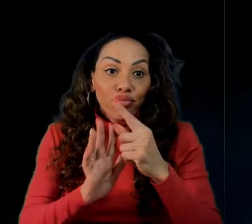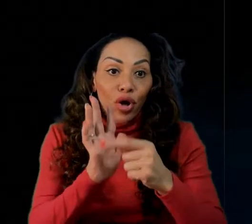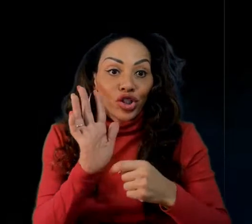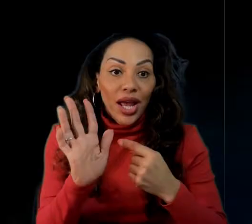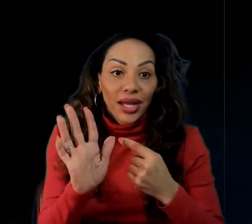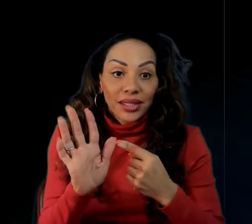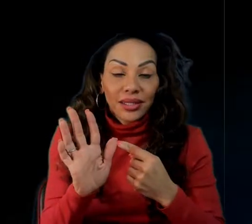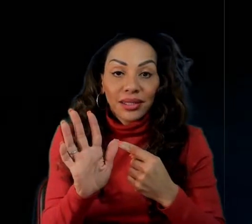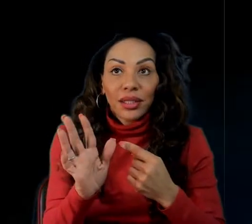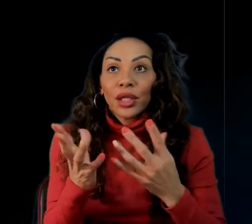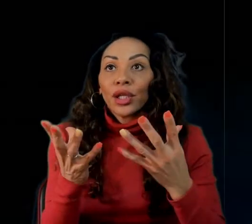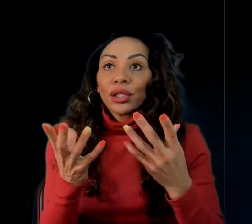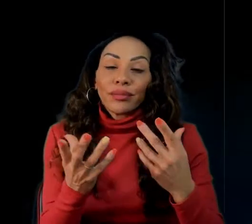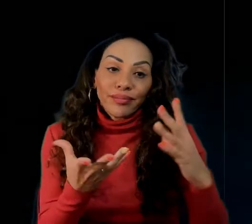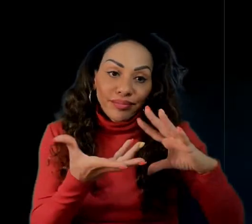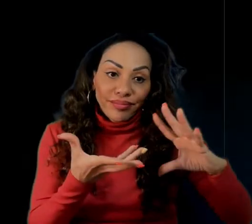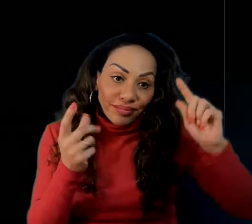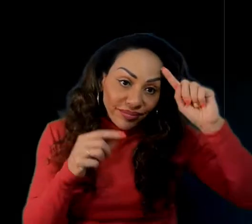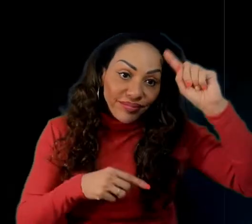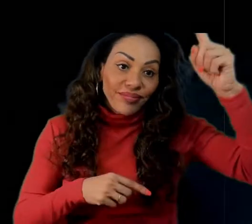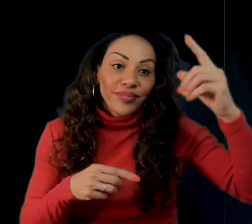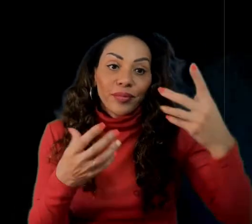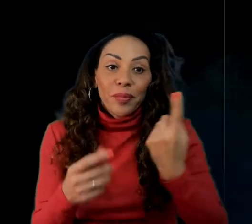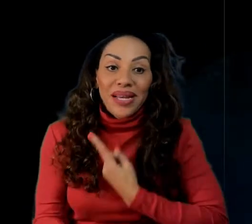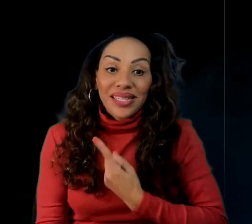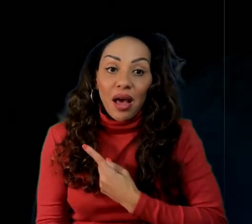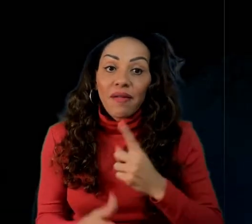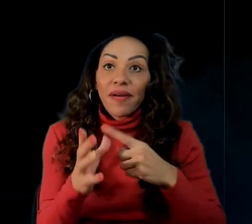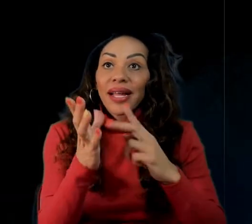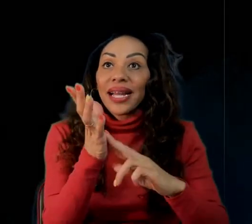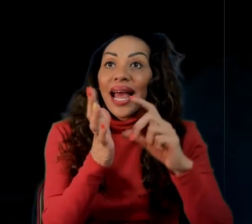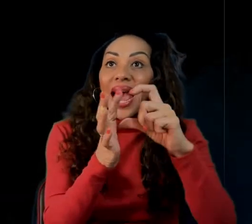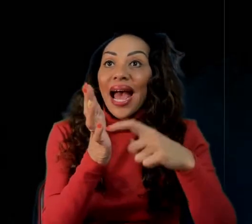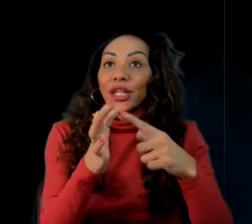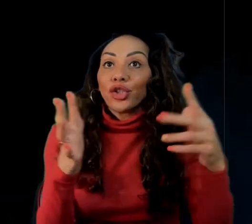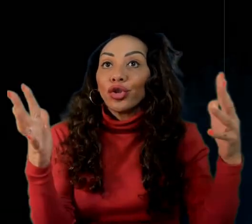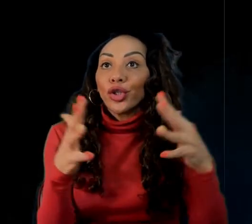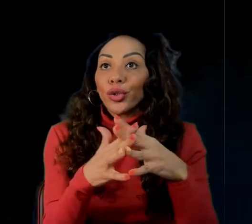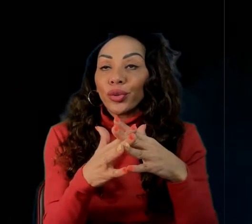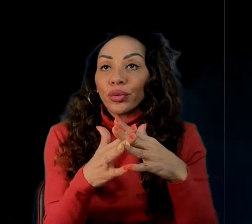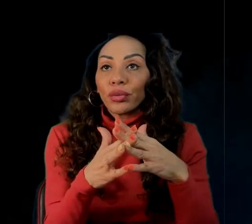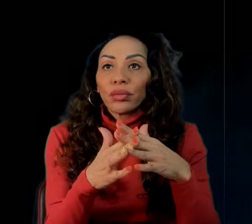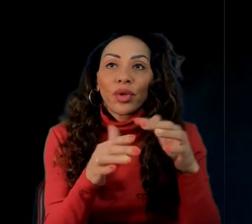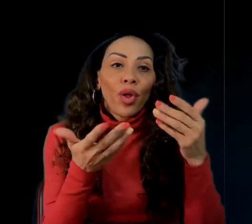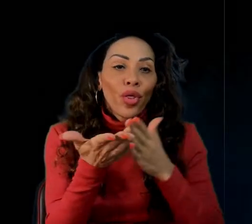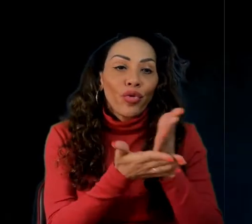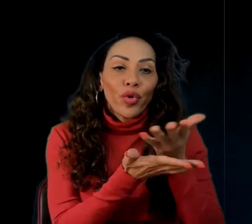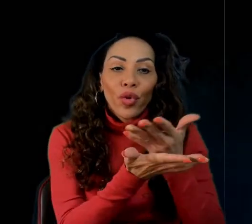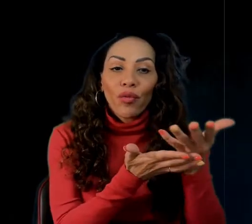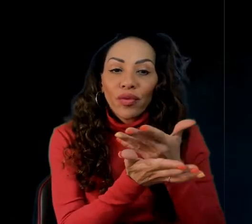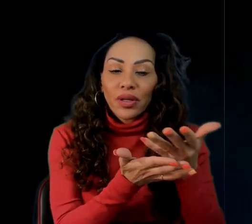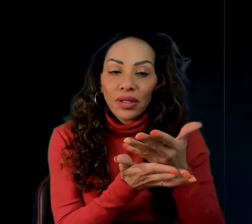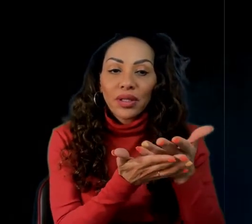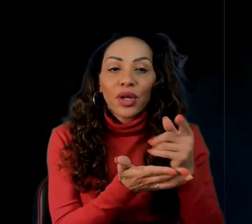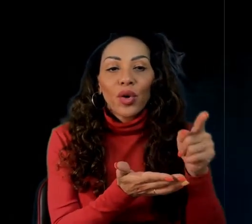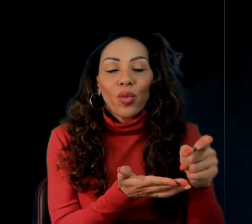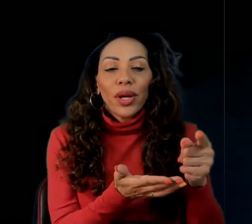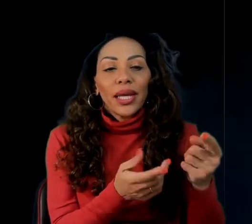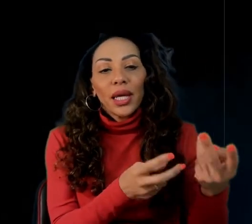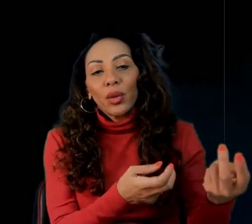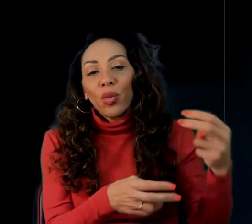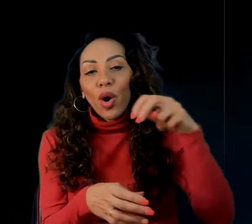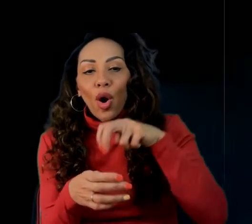with Andrew and I, just through conversations we had. So we met on like the sustainable design course